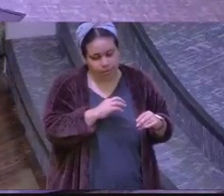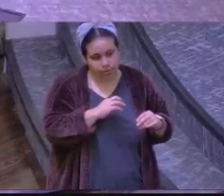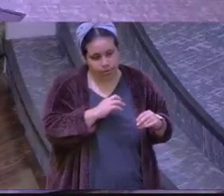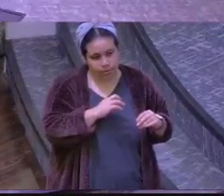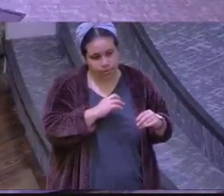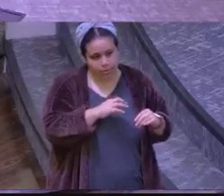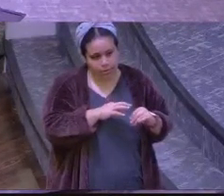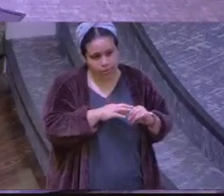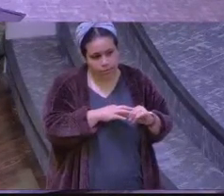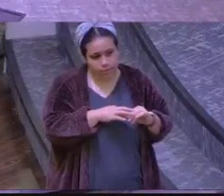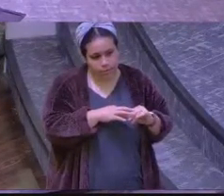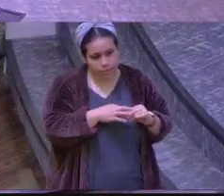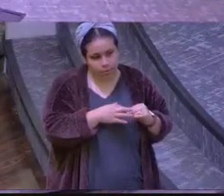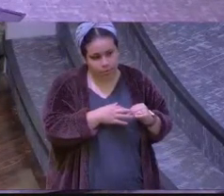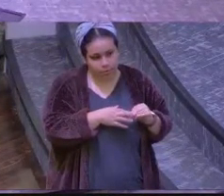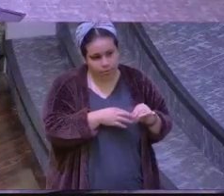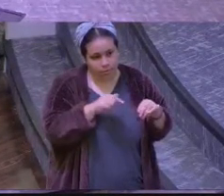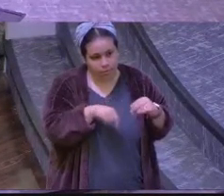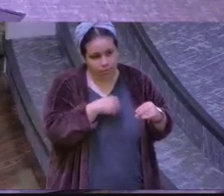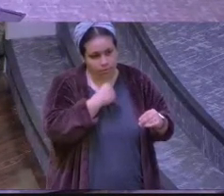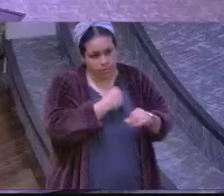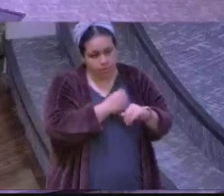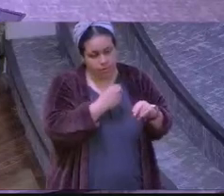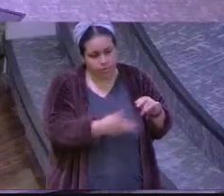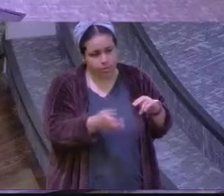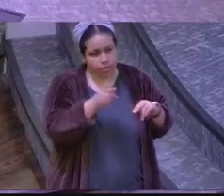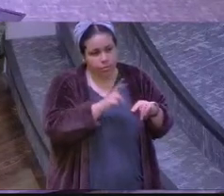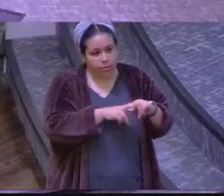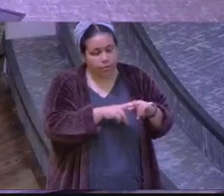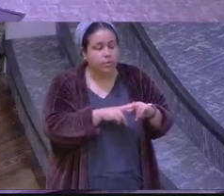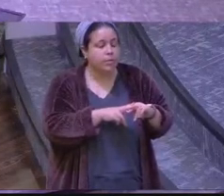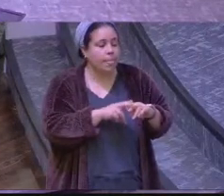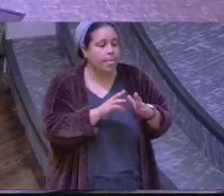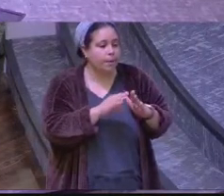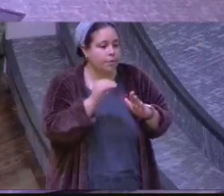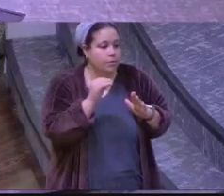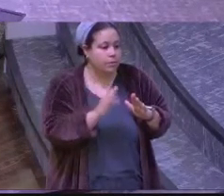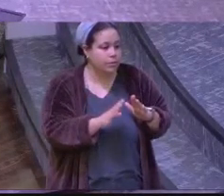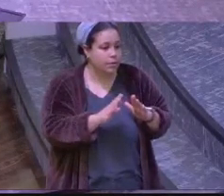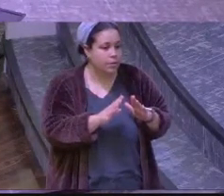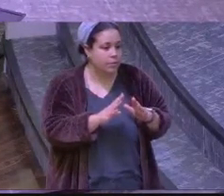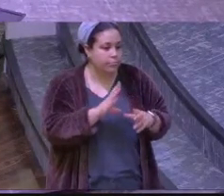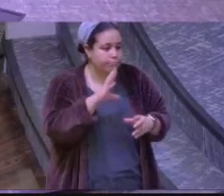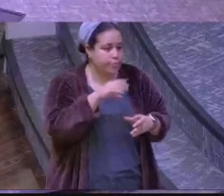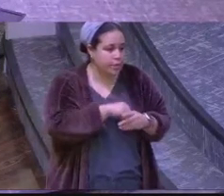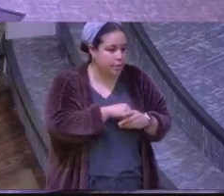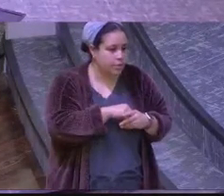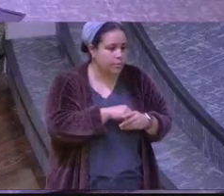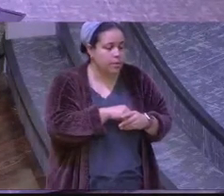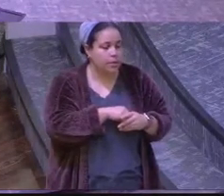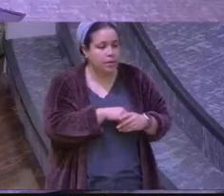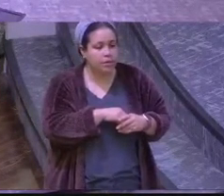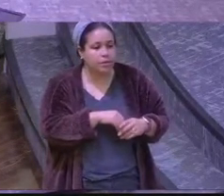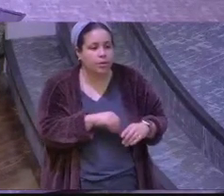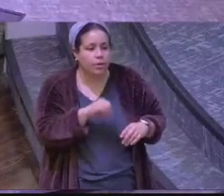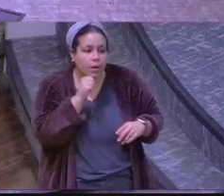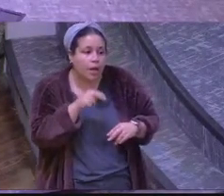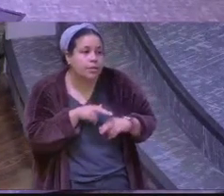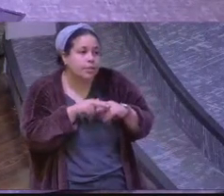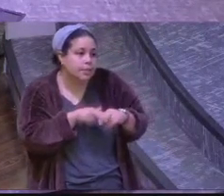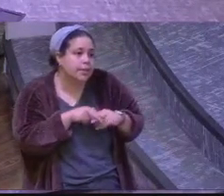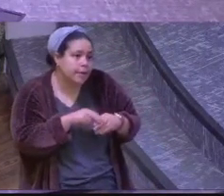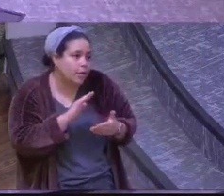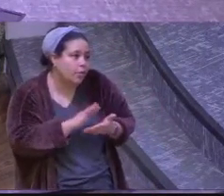this year, is that in order to increase student engagement, then they didn't want them just sitting on the computers doing Edgenuity right. the